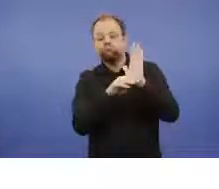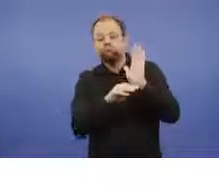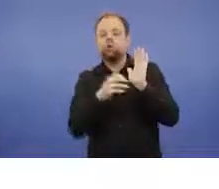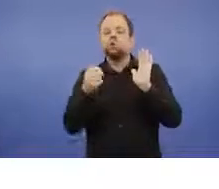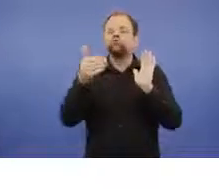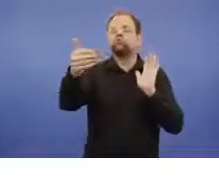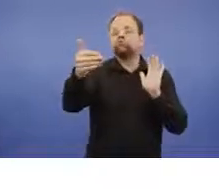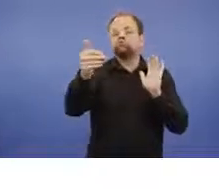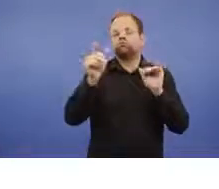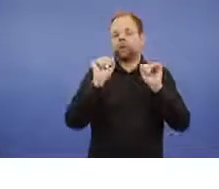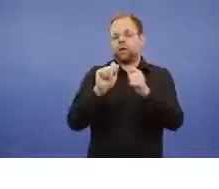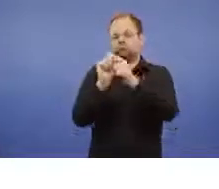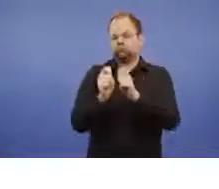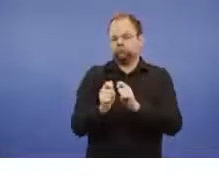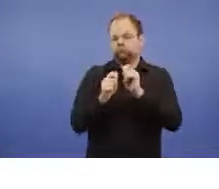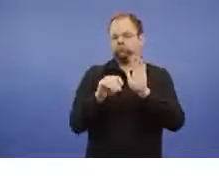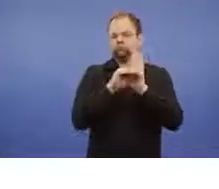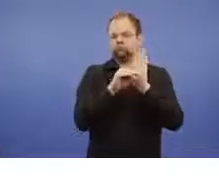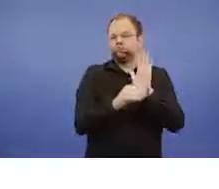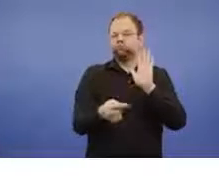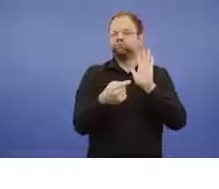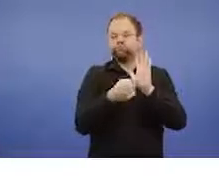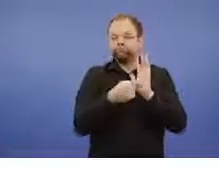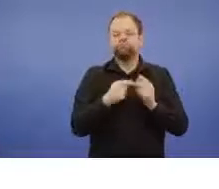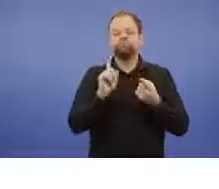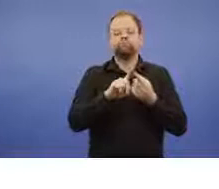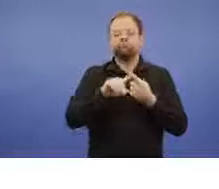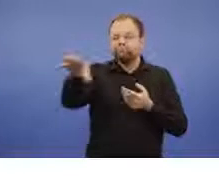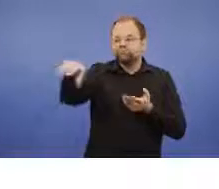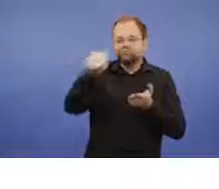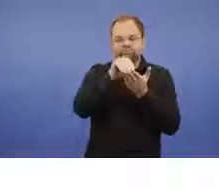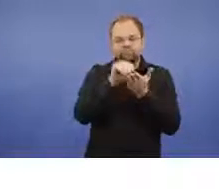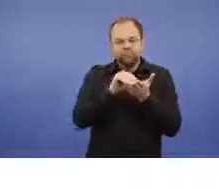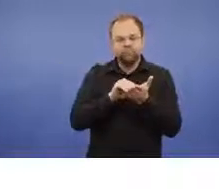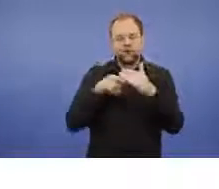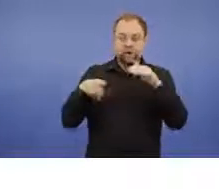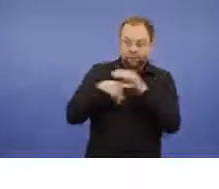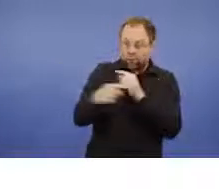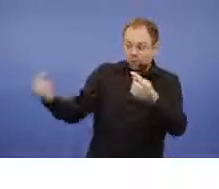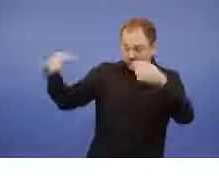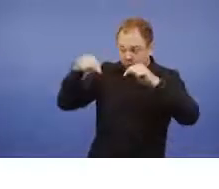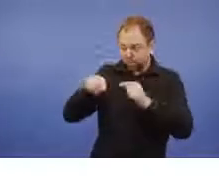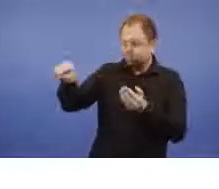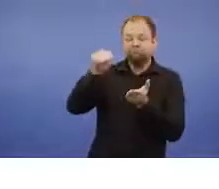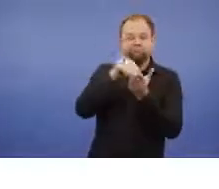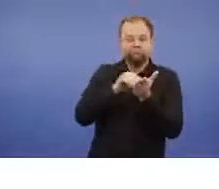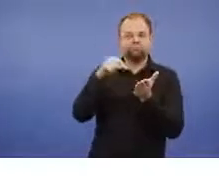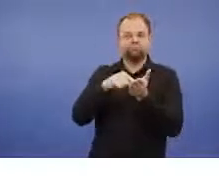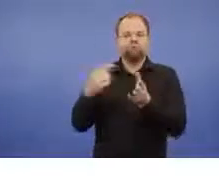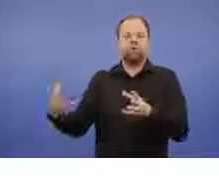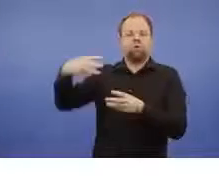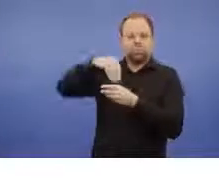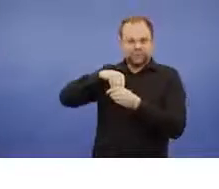ISASC guidelines on disability inclusion, and also to promote inclusion in CAM leadership and